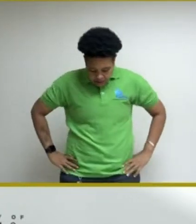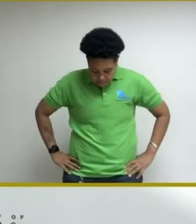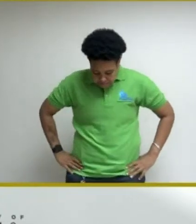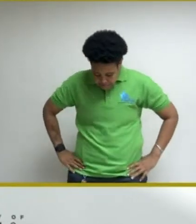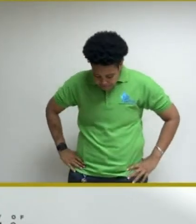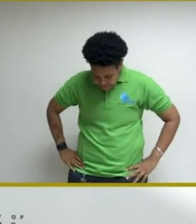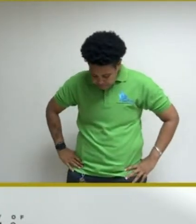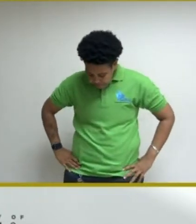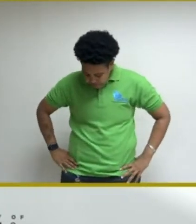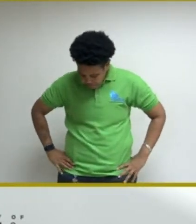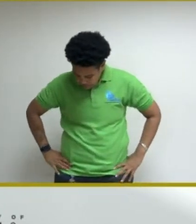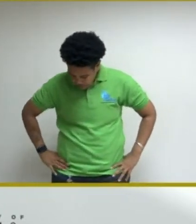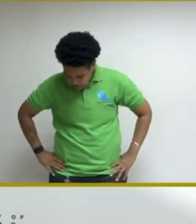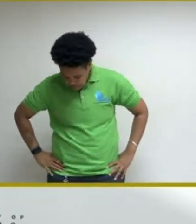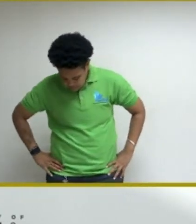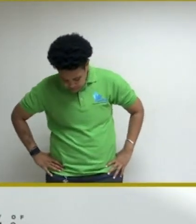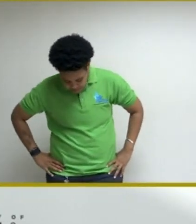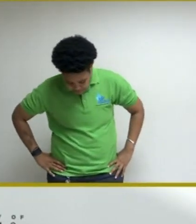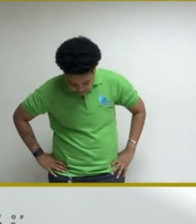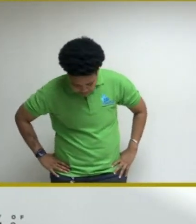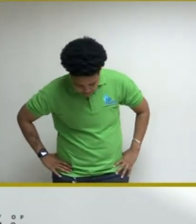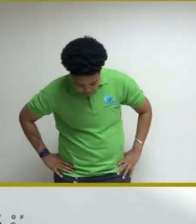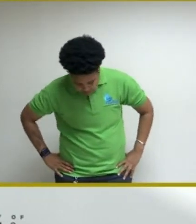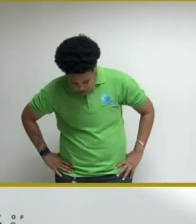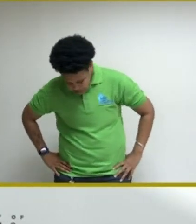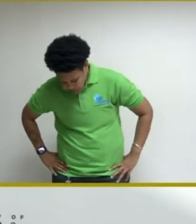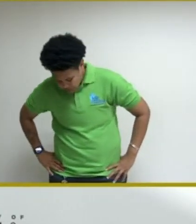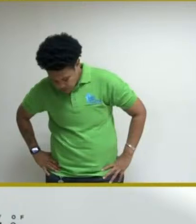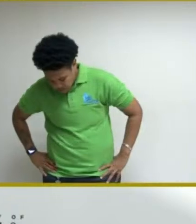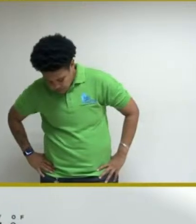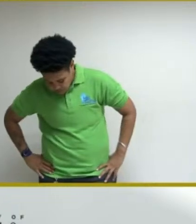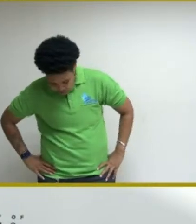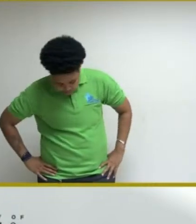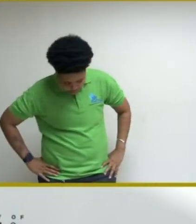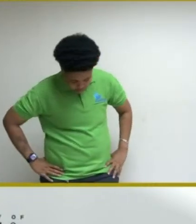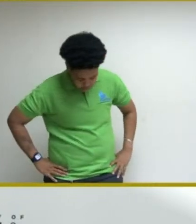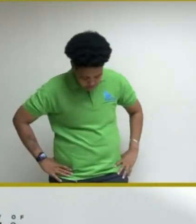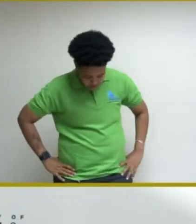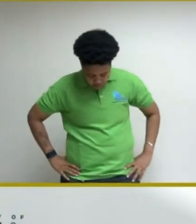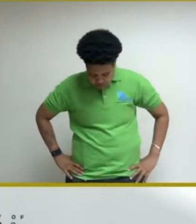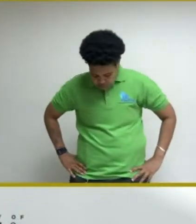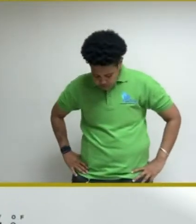It is based on those assessments that